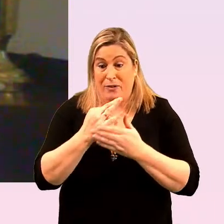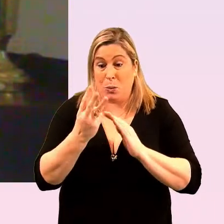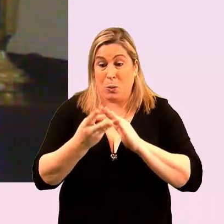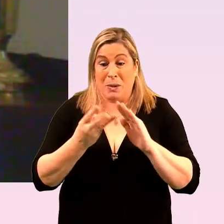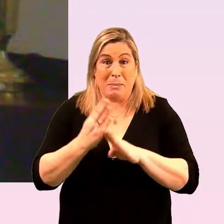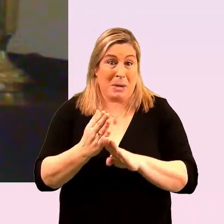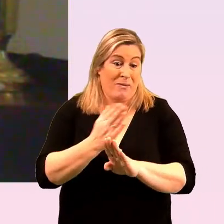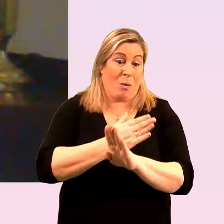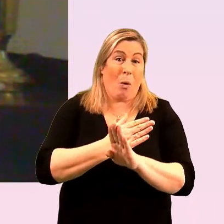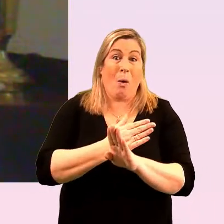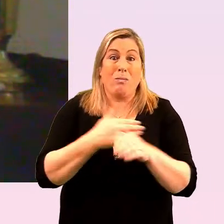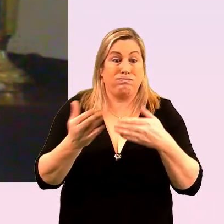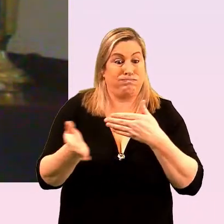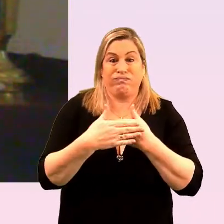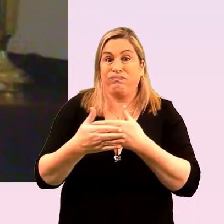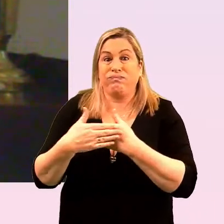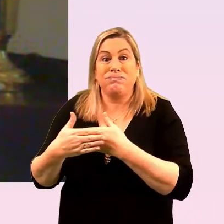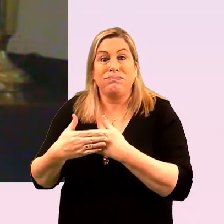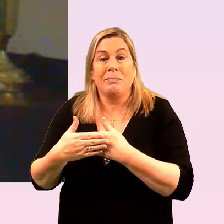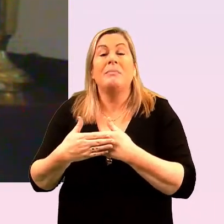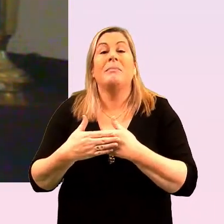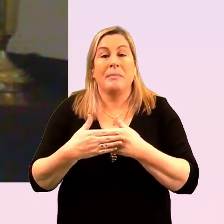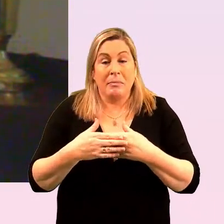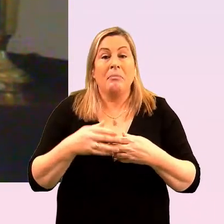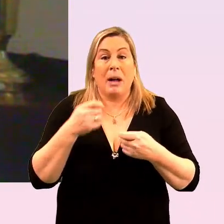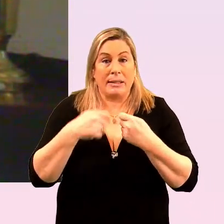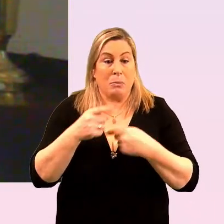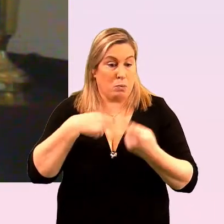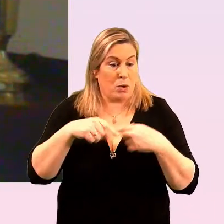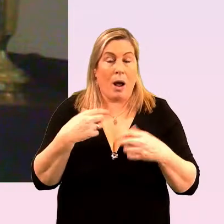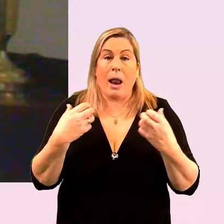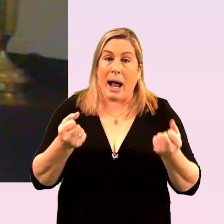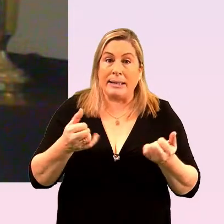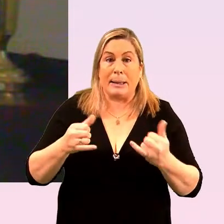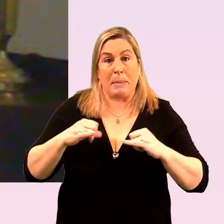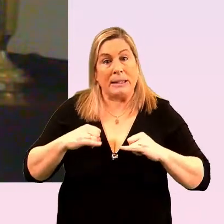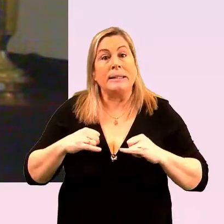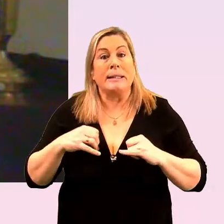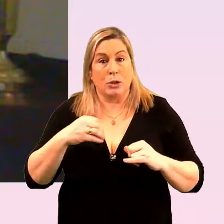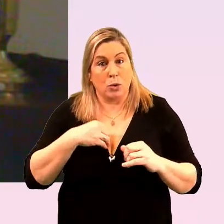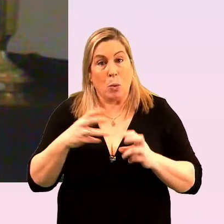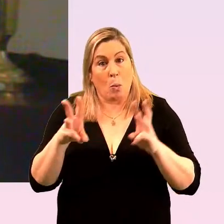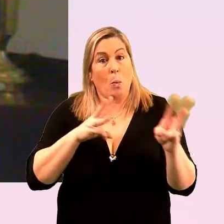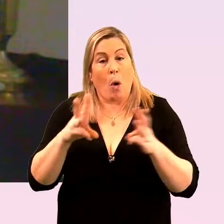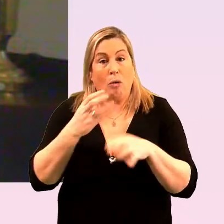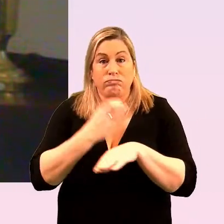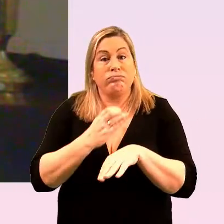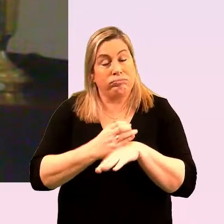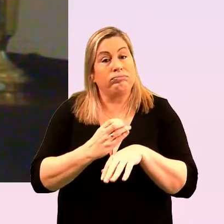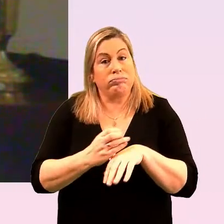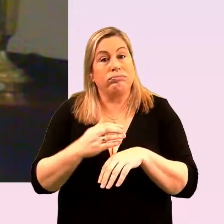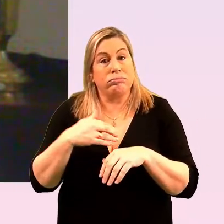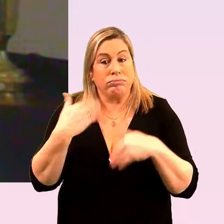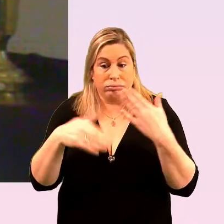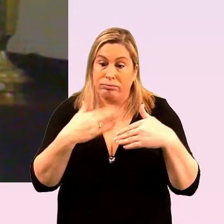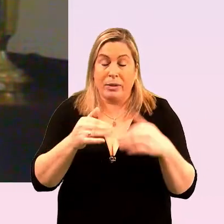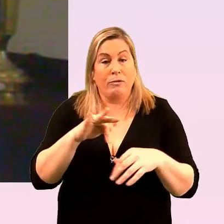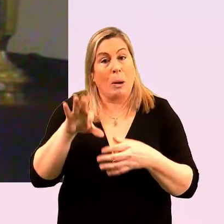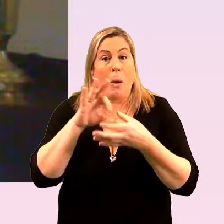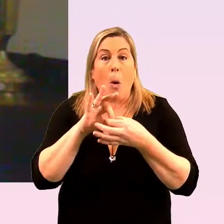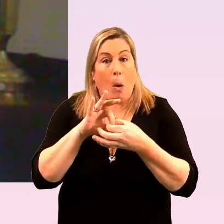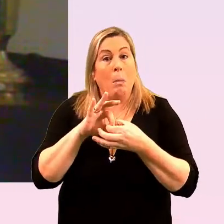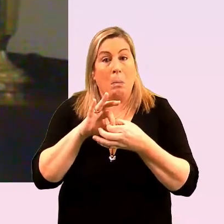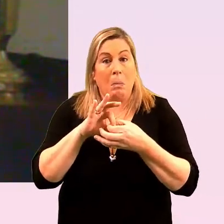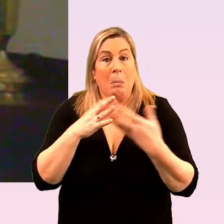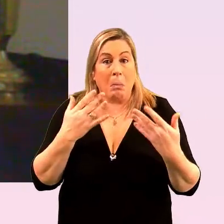to, what was to come. And so we all had the ability to actually work, on a device from home as it